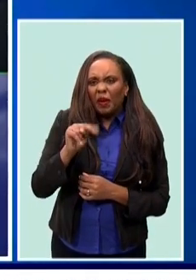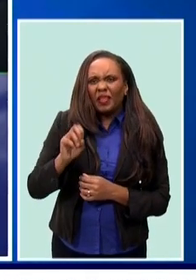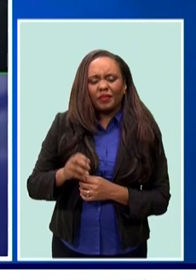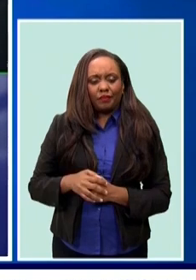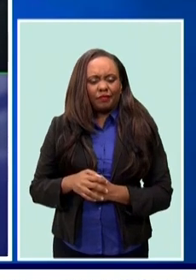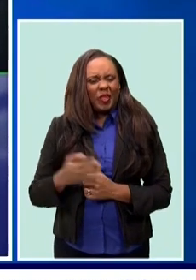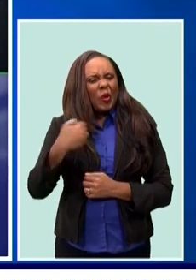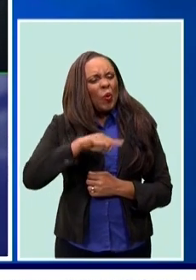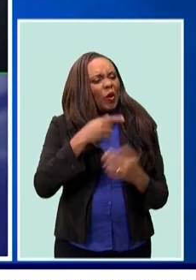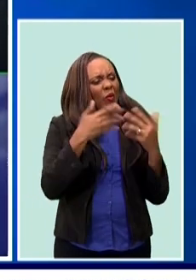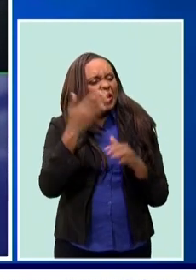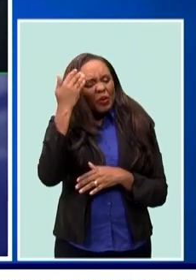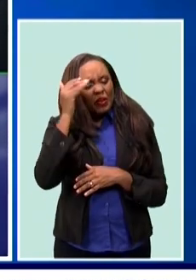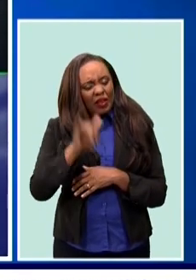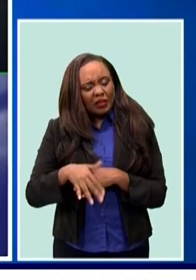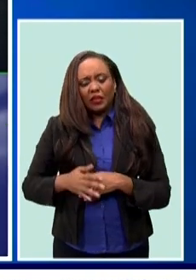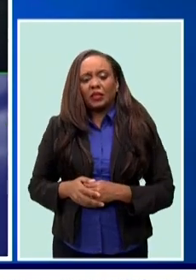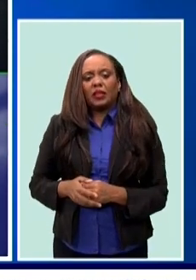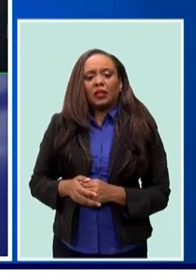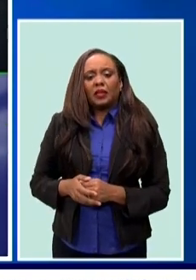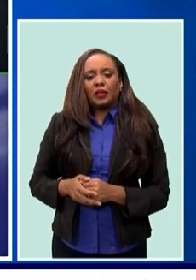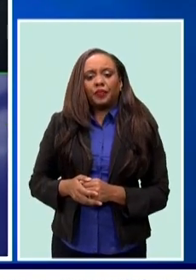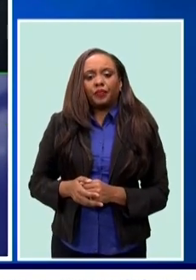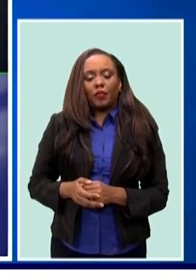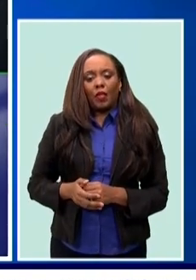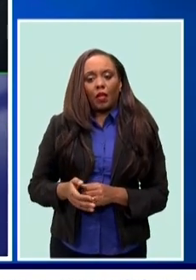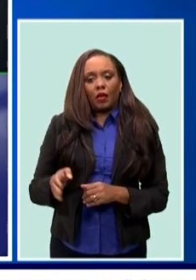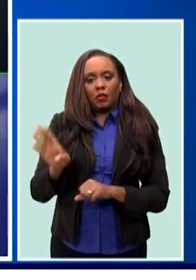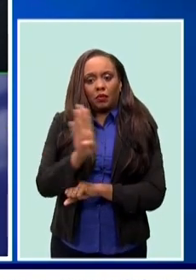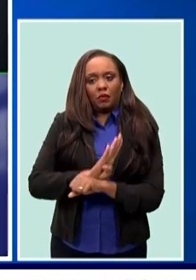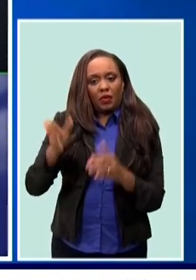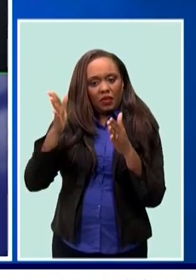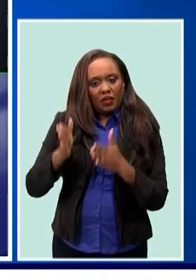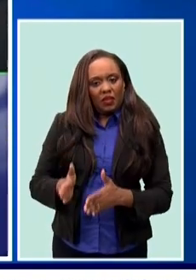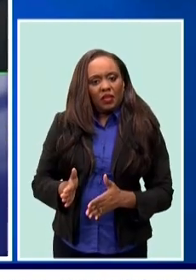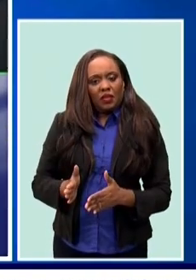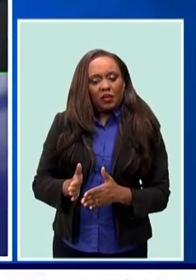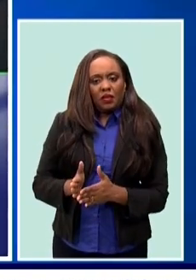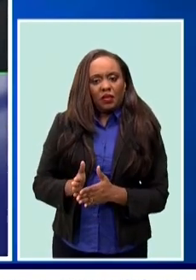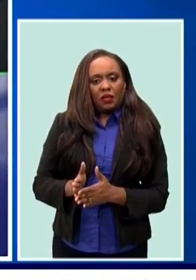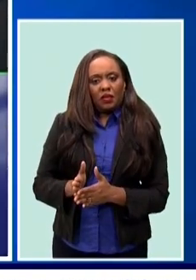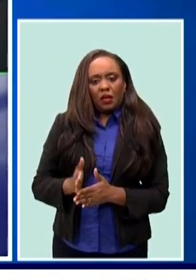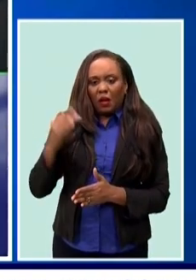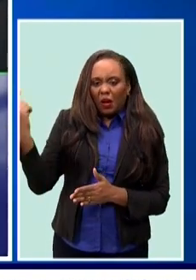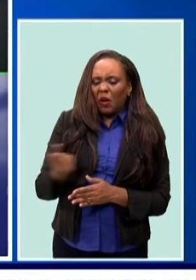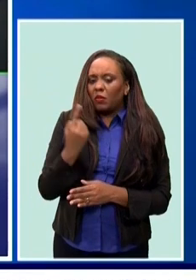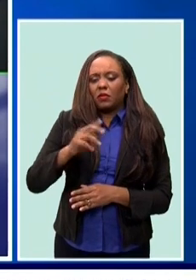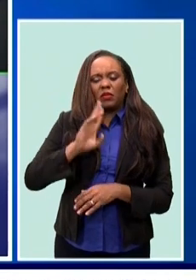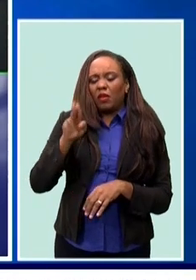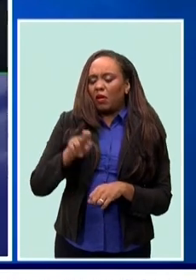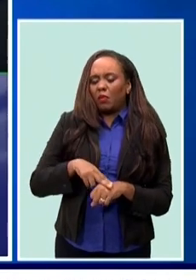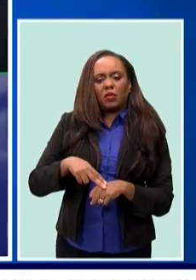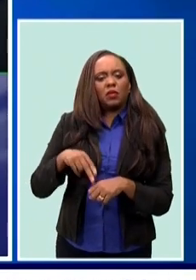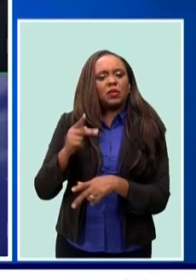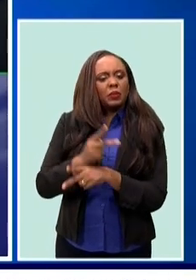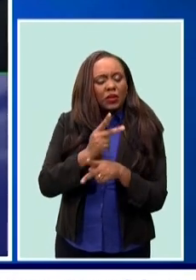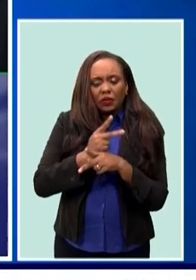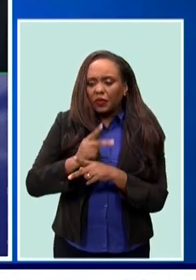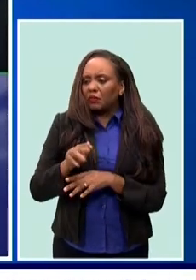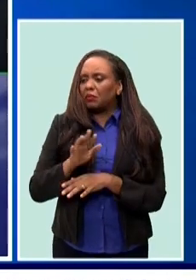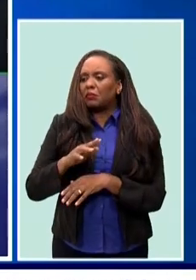know. And as I reiterate that Barbadians are encouraged to exercise normal